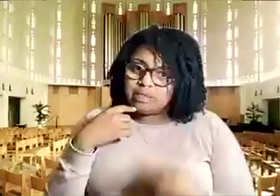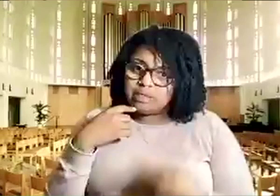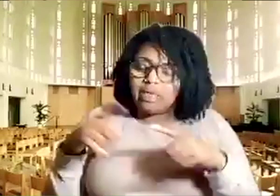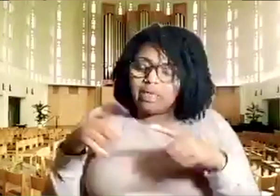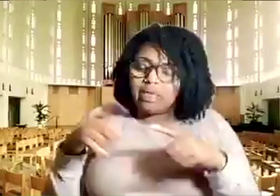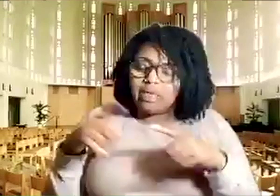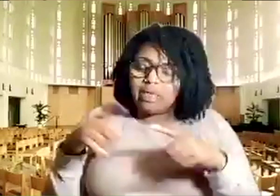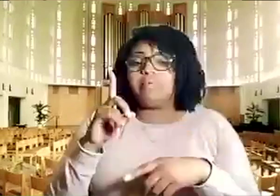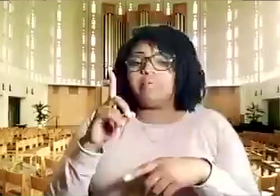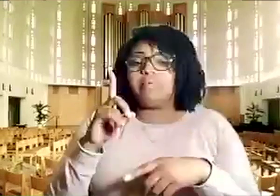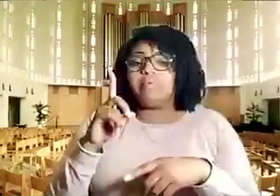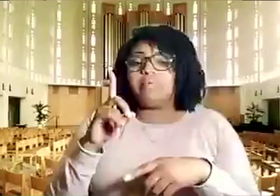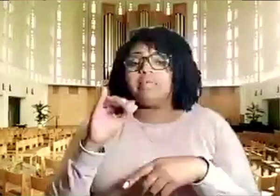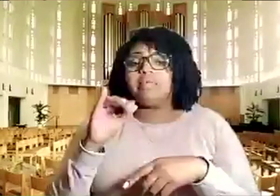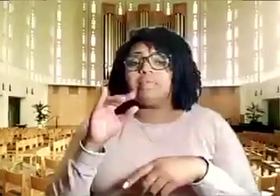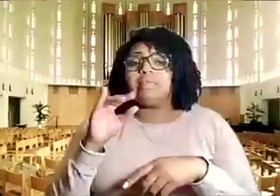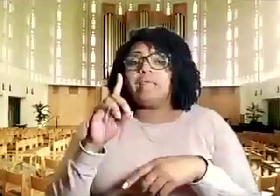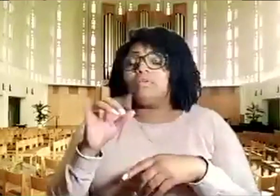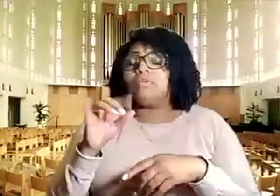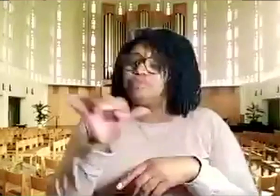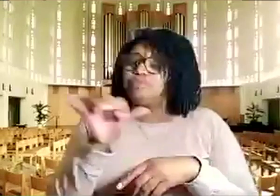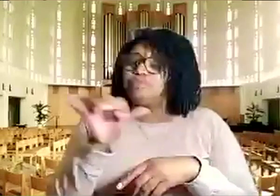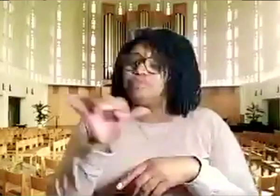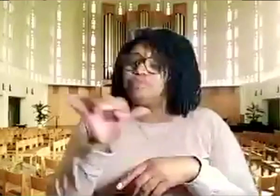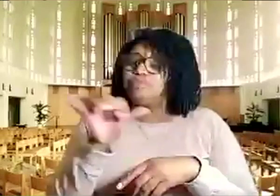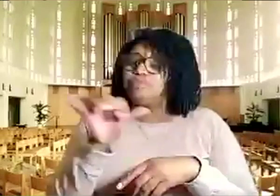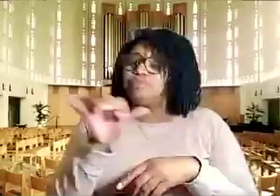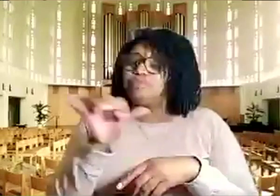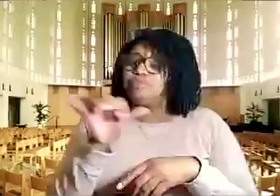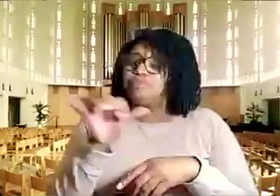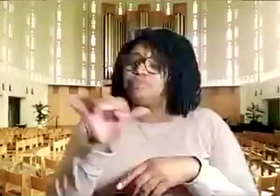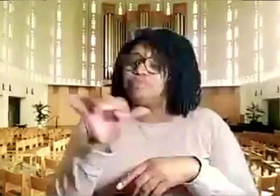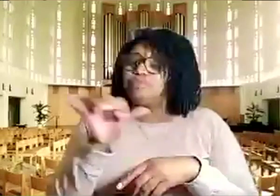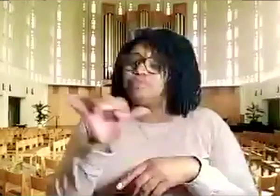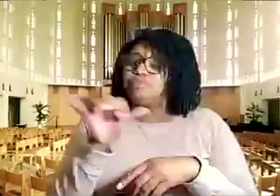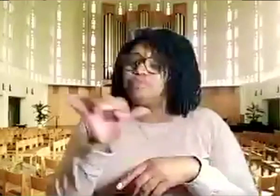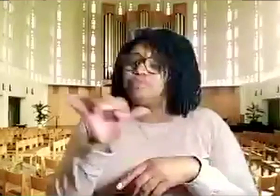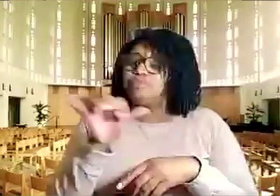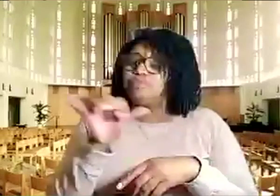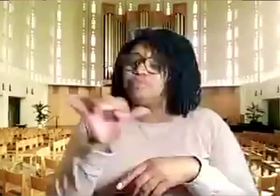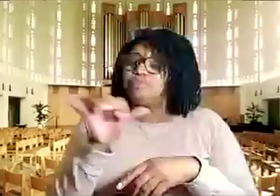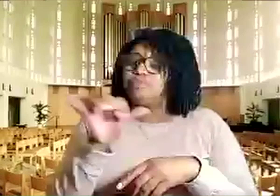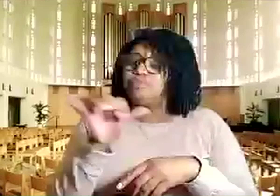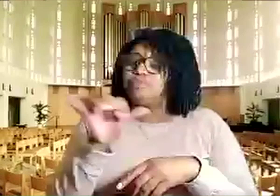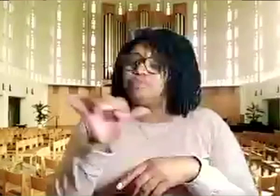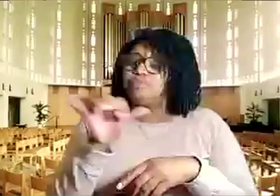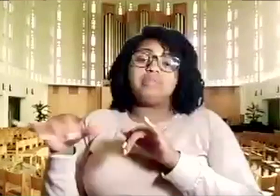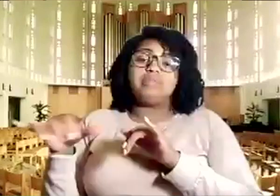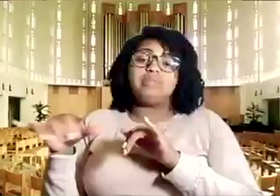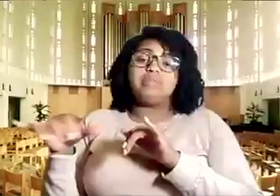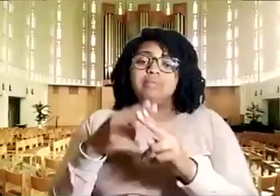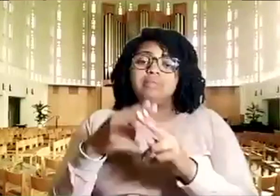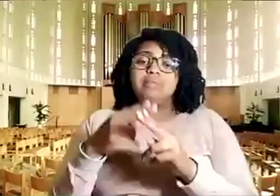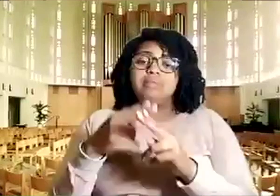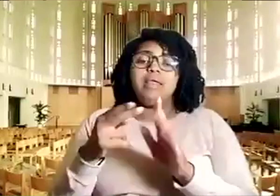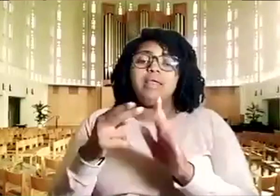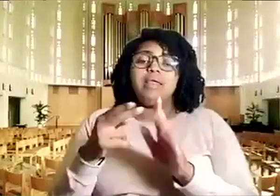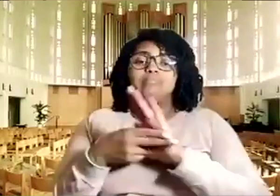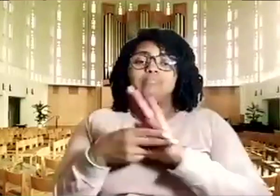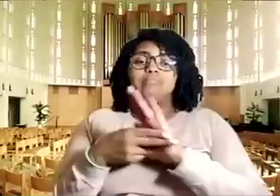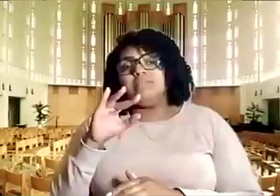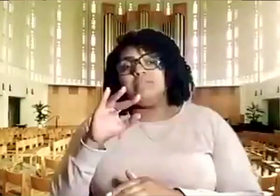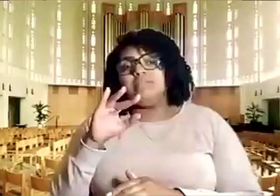Some of us are even named for him. And he is literally on his deathbed